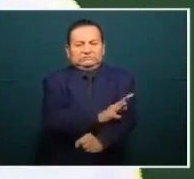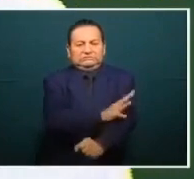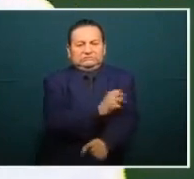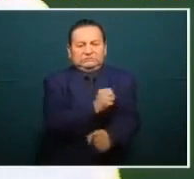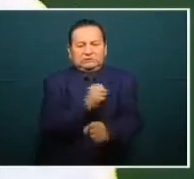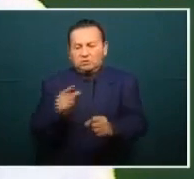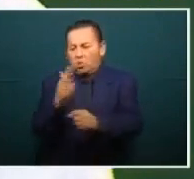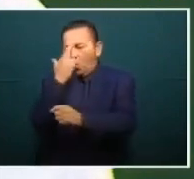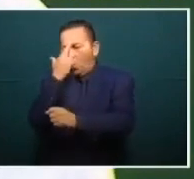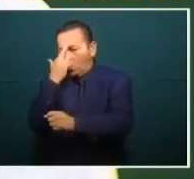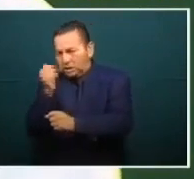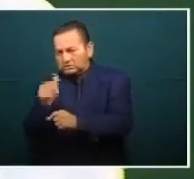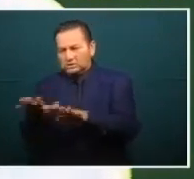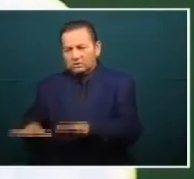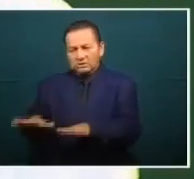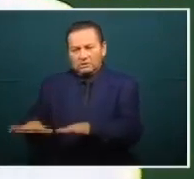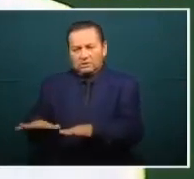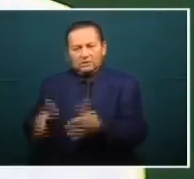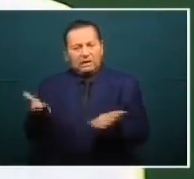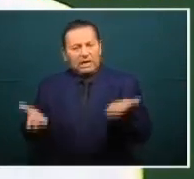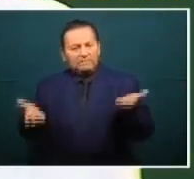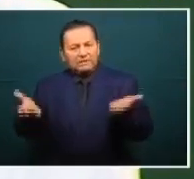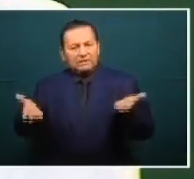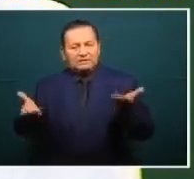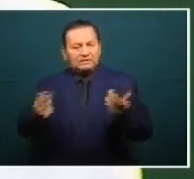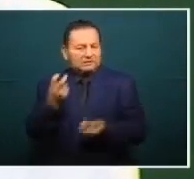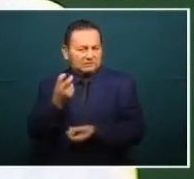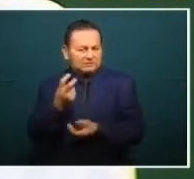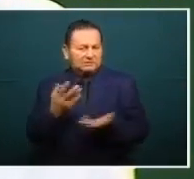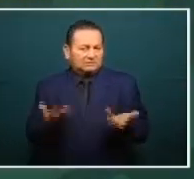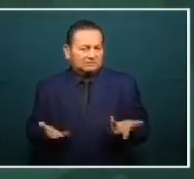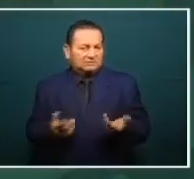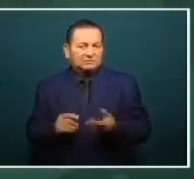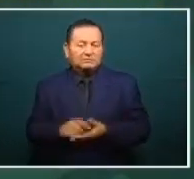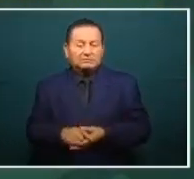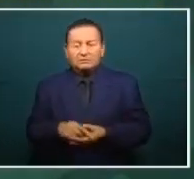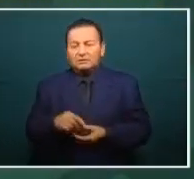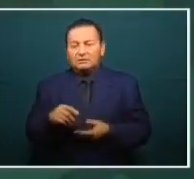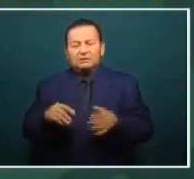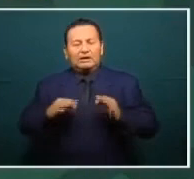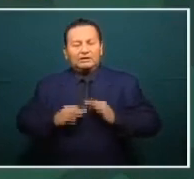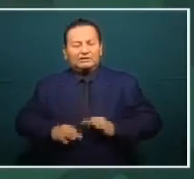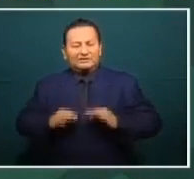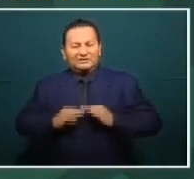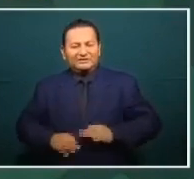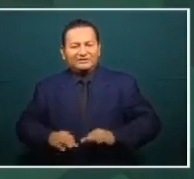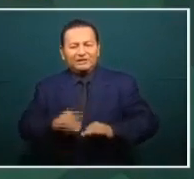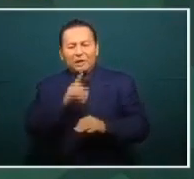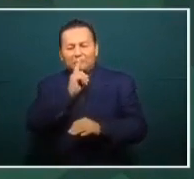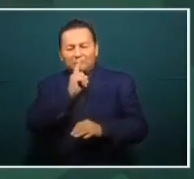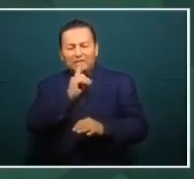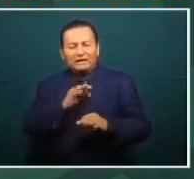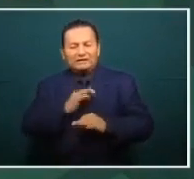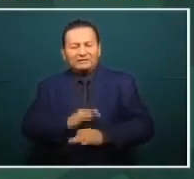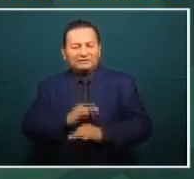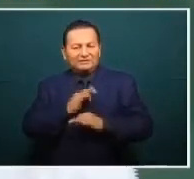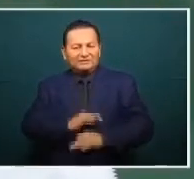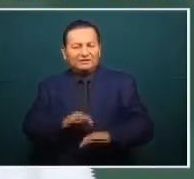but politics is also the equilibrium for peace and reason, or passion and reason.